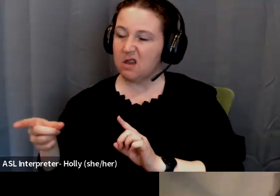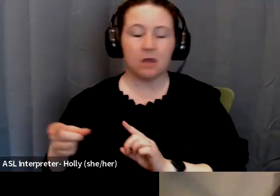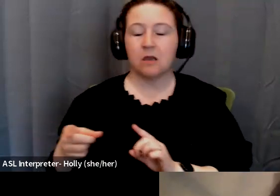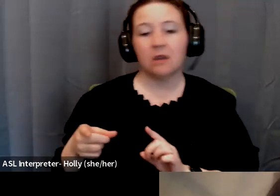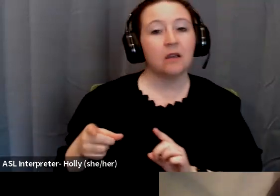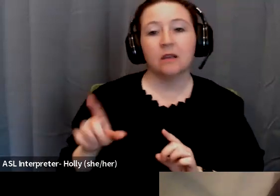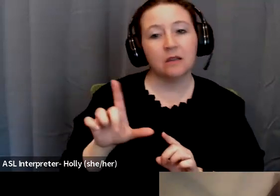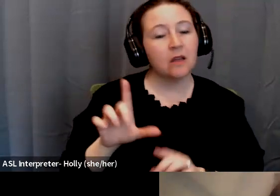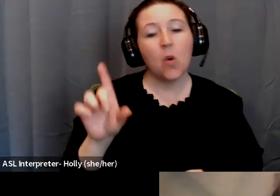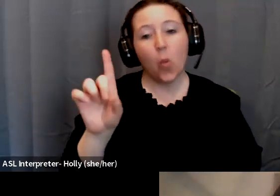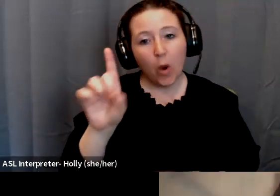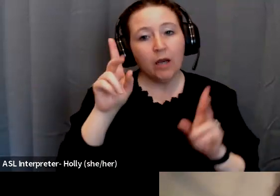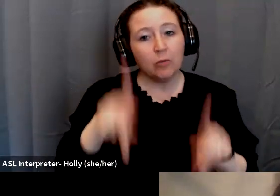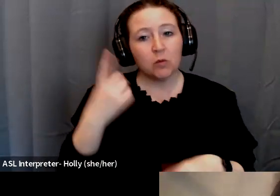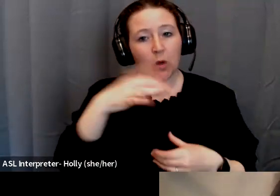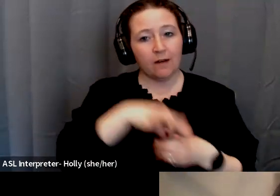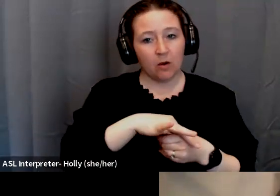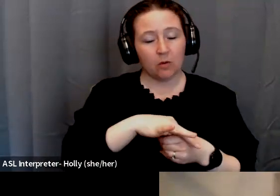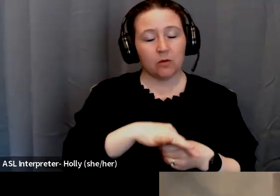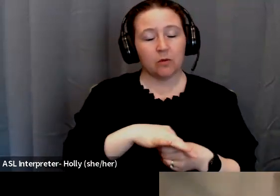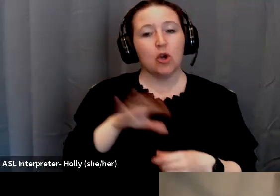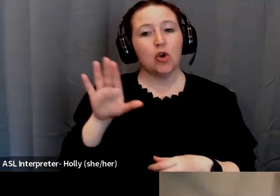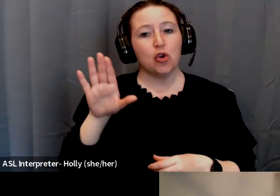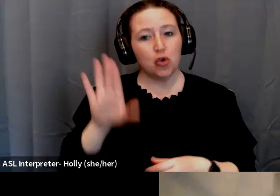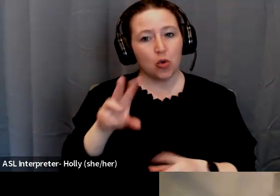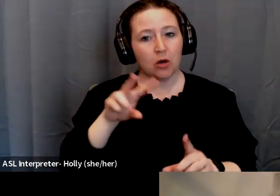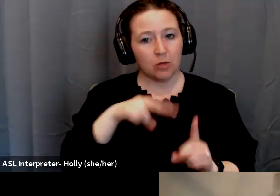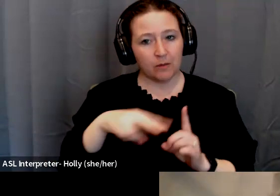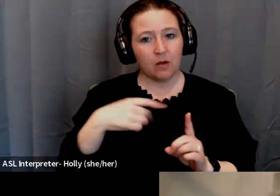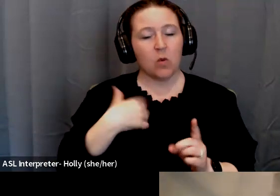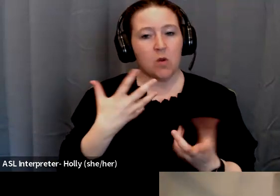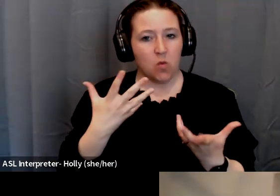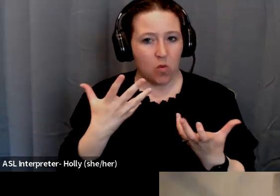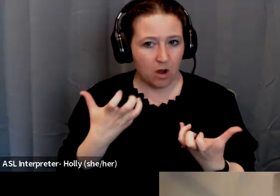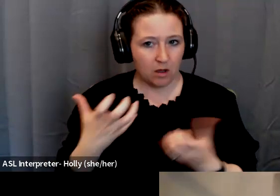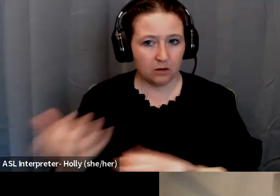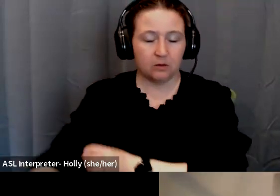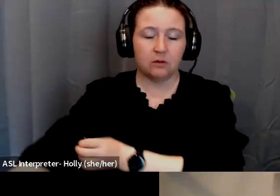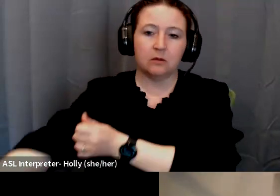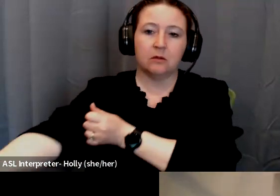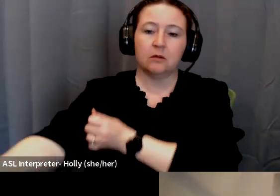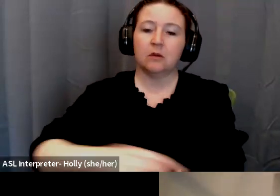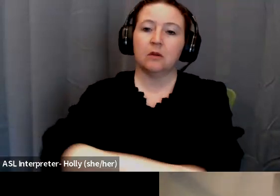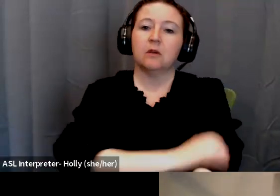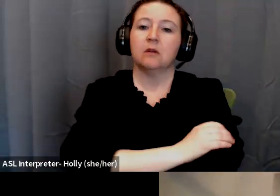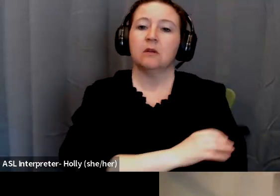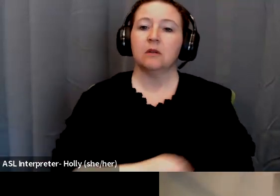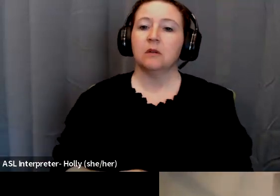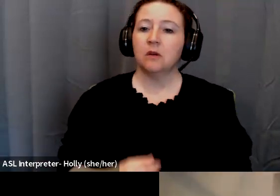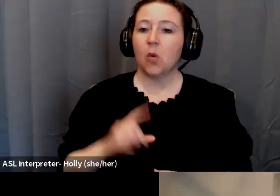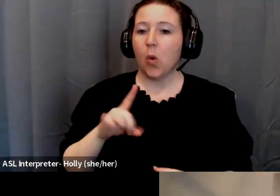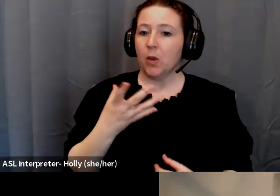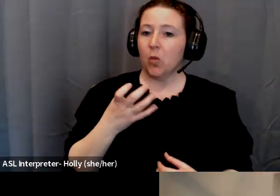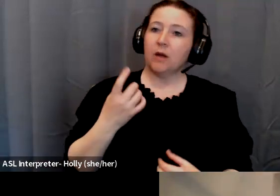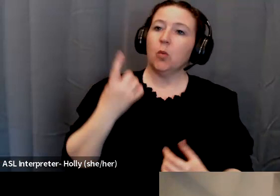person, one vote, and therefore it's also your own views that we want to hear. We also only want to hear one speaker